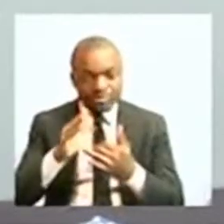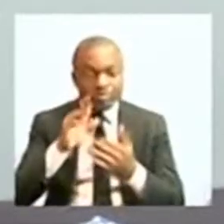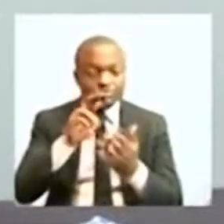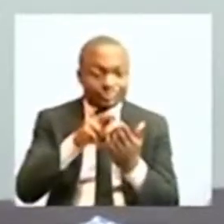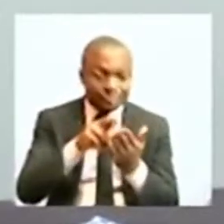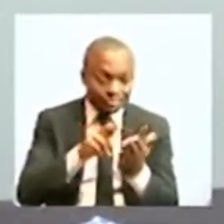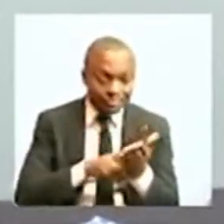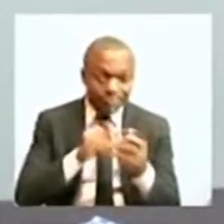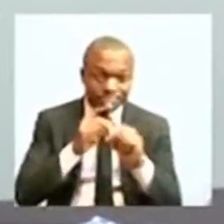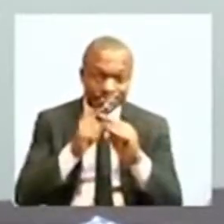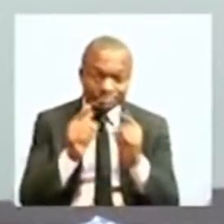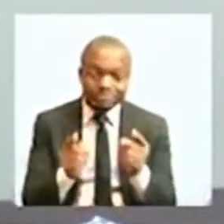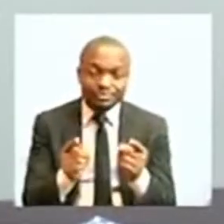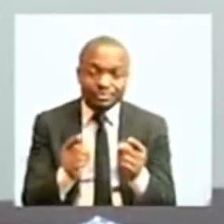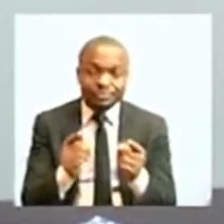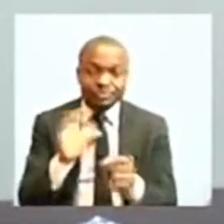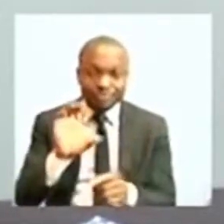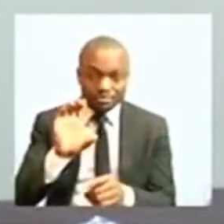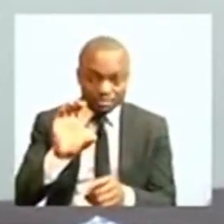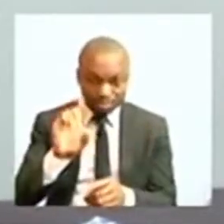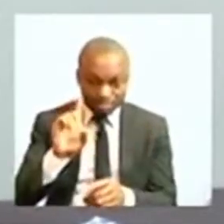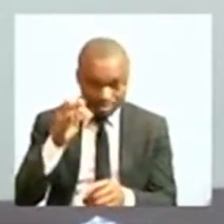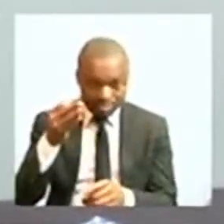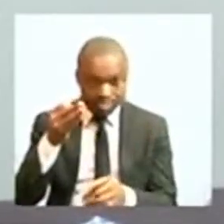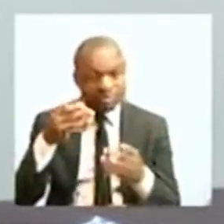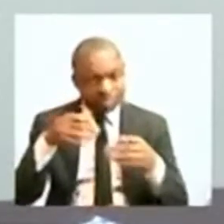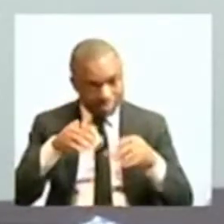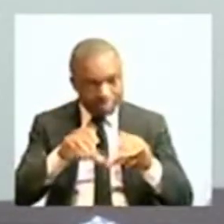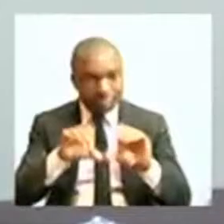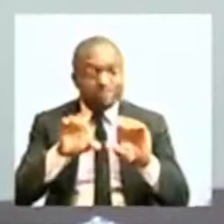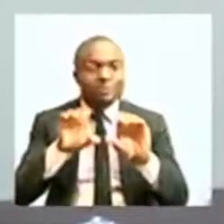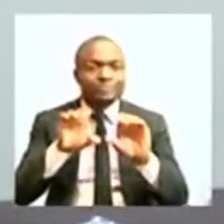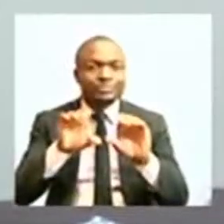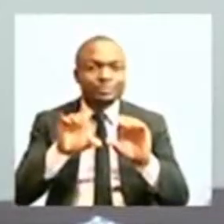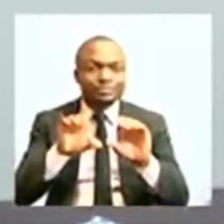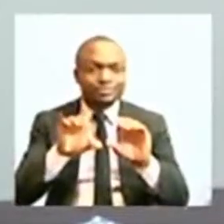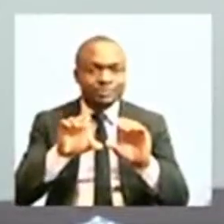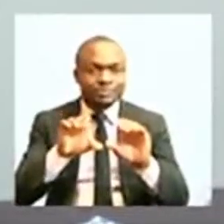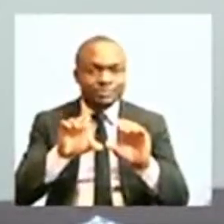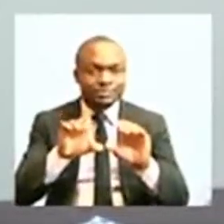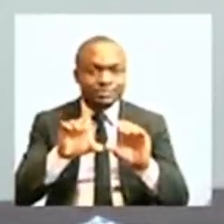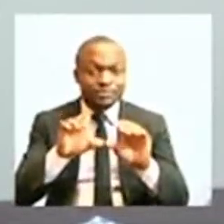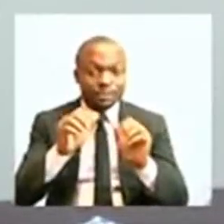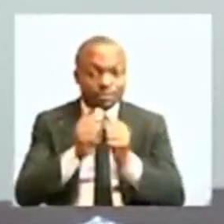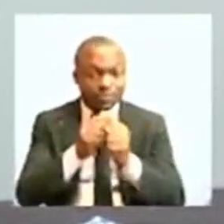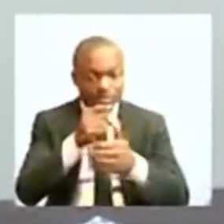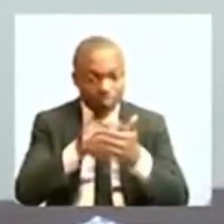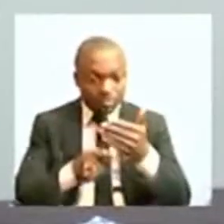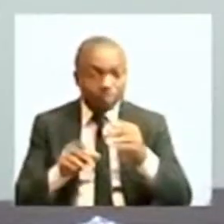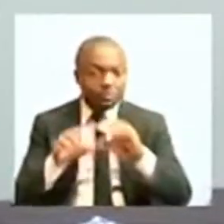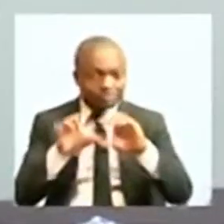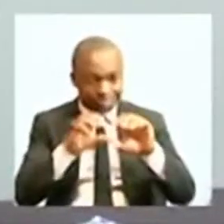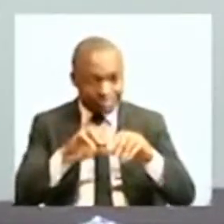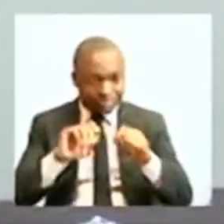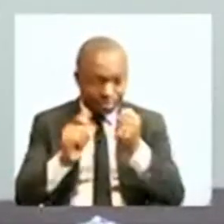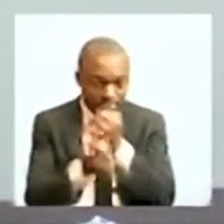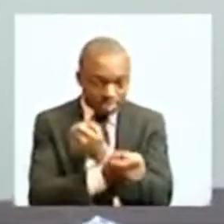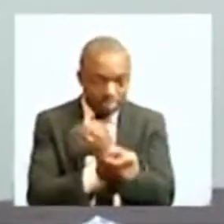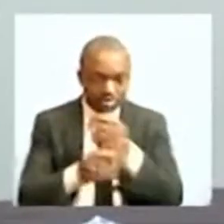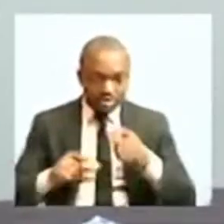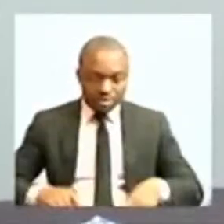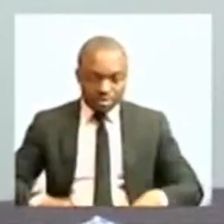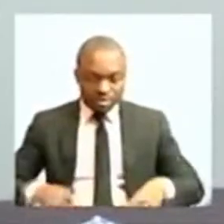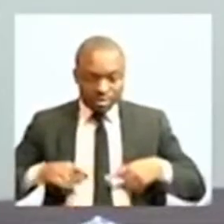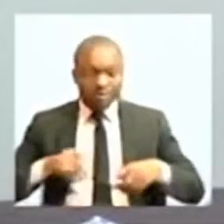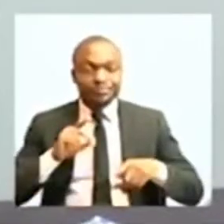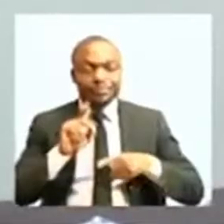reports. But indeed, CDF, that we continue with what we are doing, is changing the lives of the people of